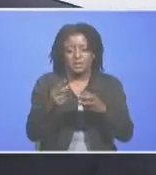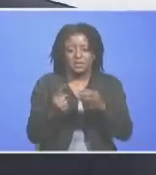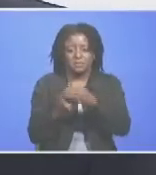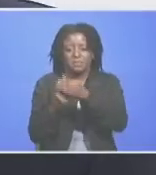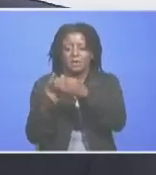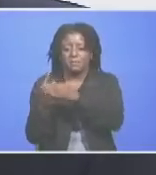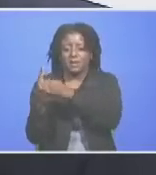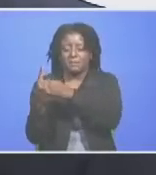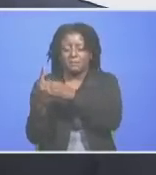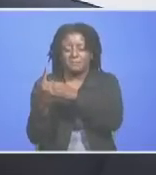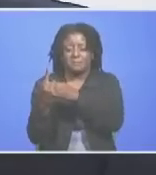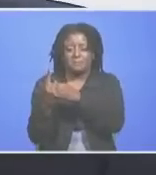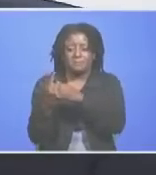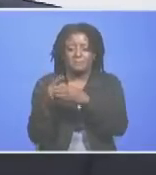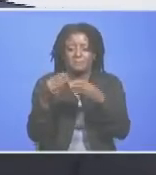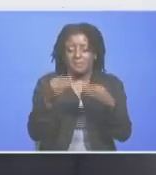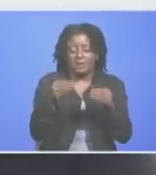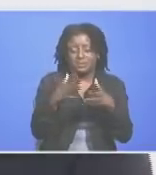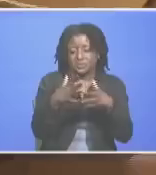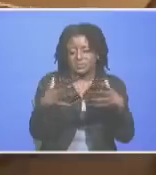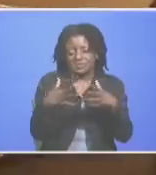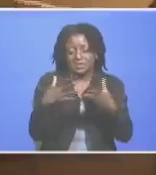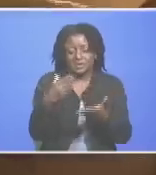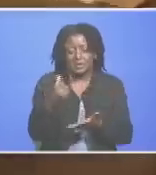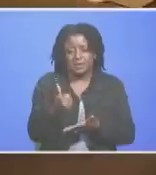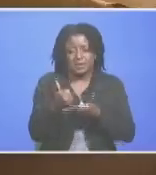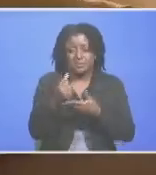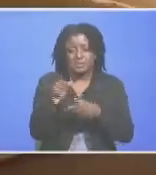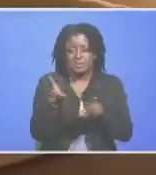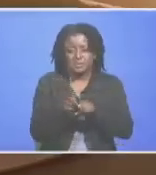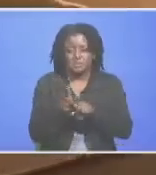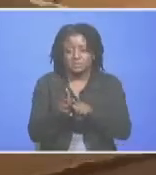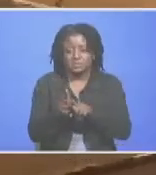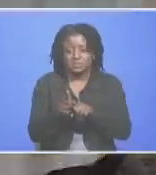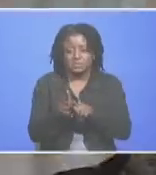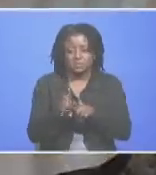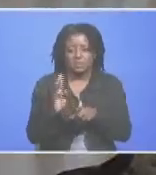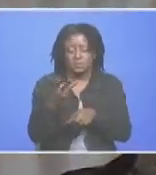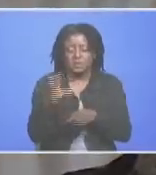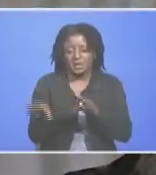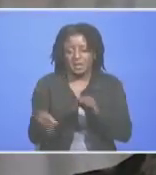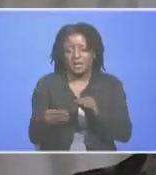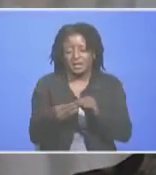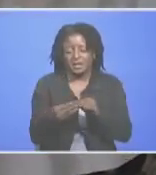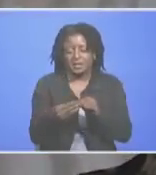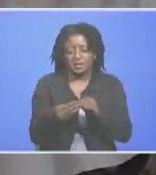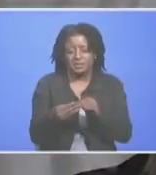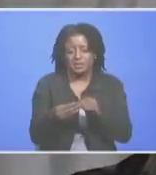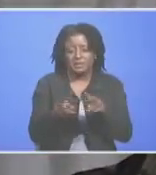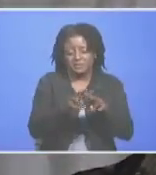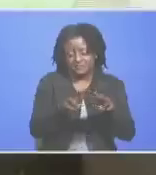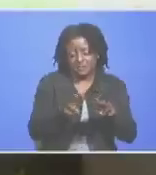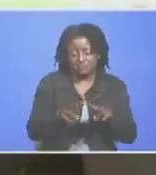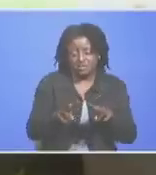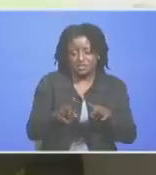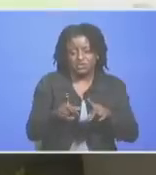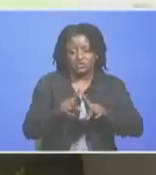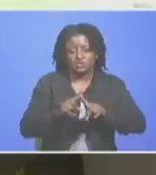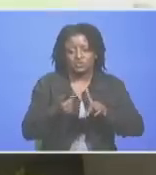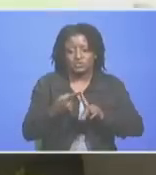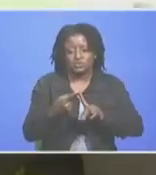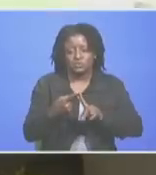a big help too, because in addition to the pop-up market coming to Fox Hill, we added a variation to it. We had the Fox